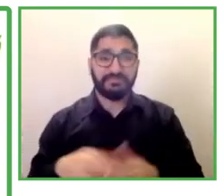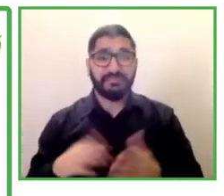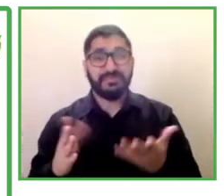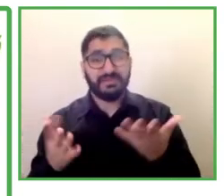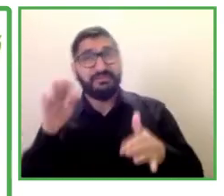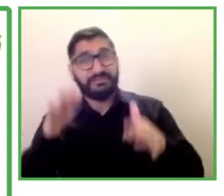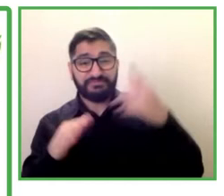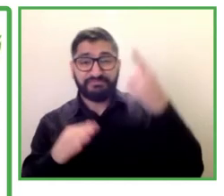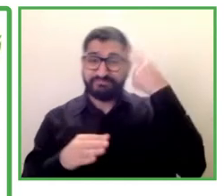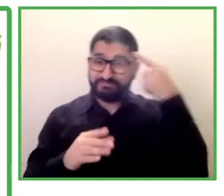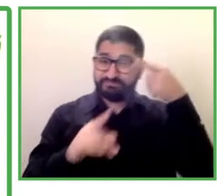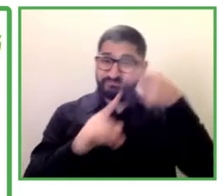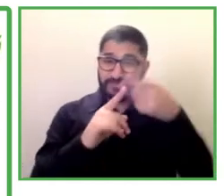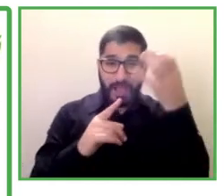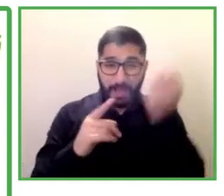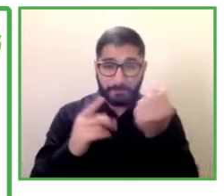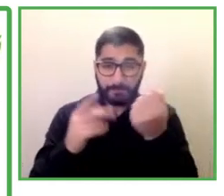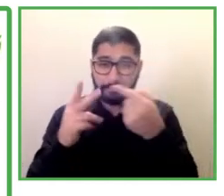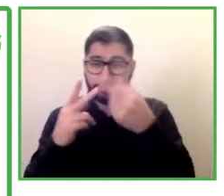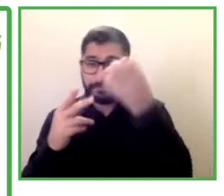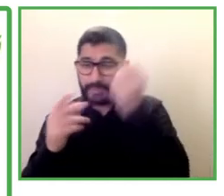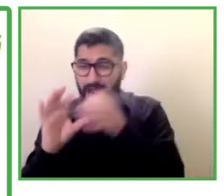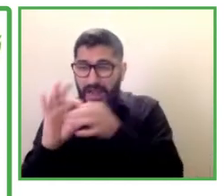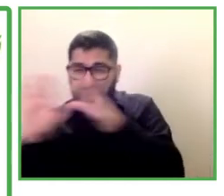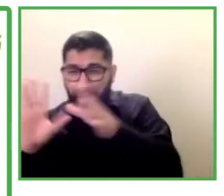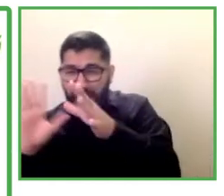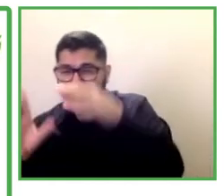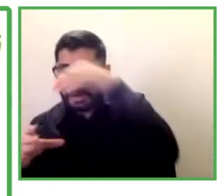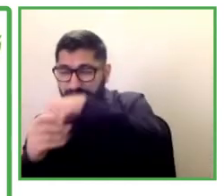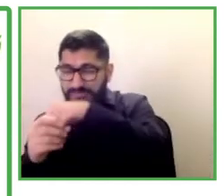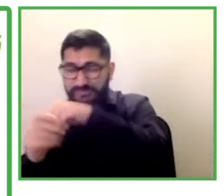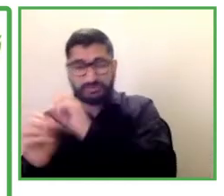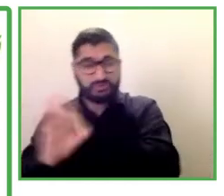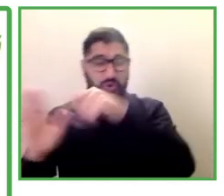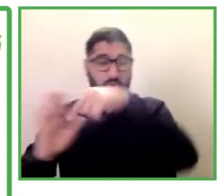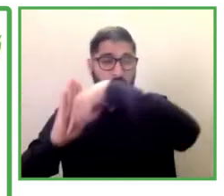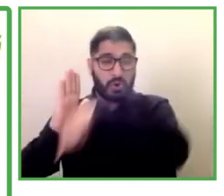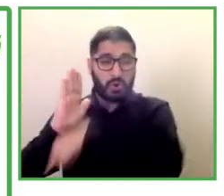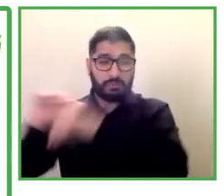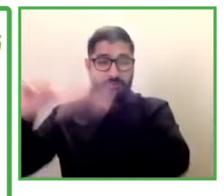ones, are related to going into an institution.